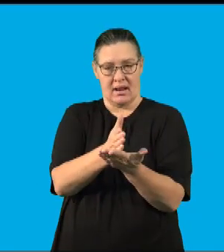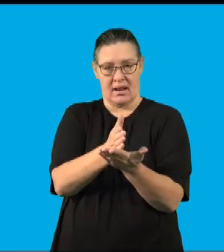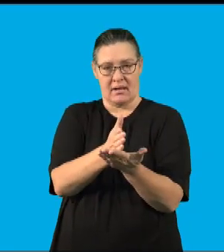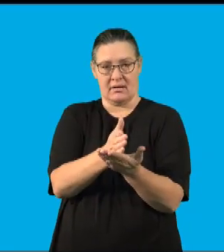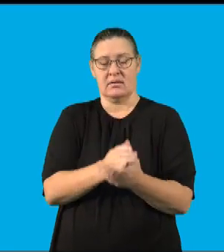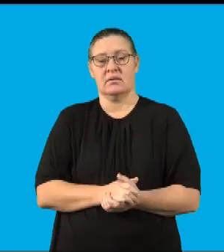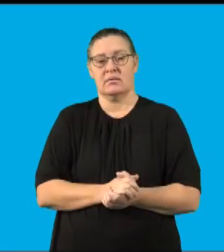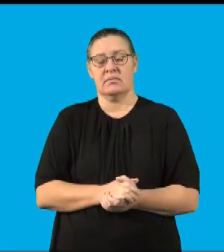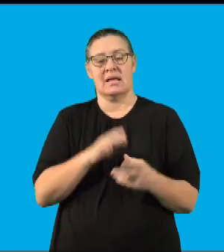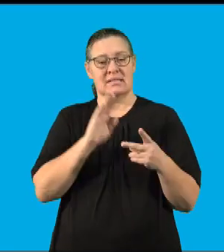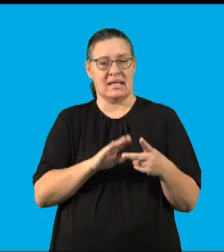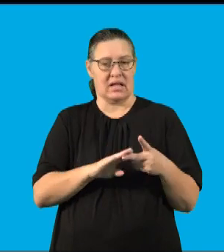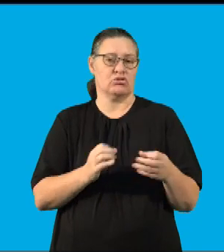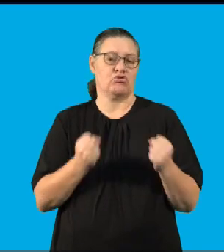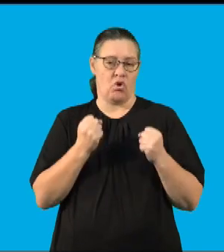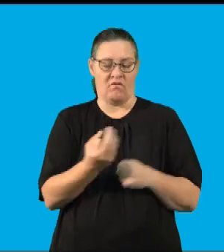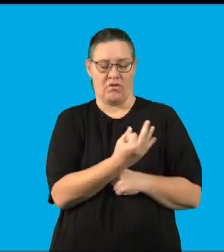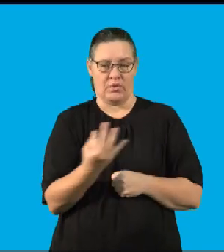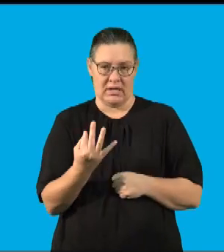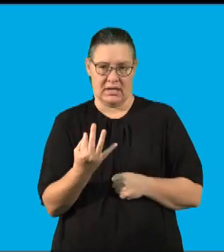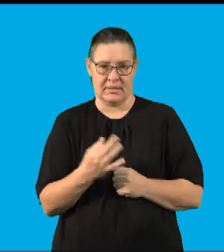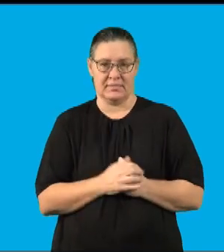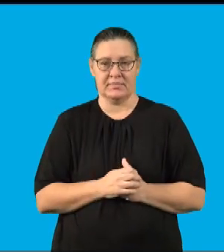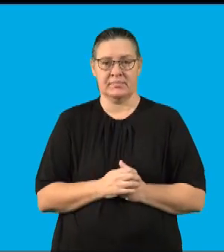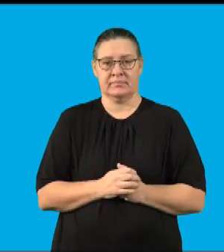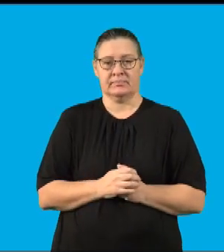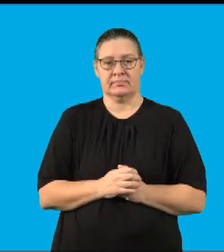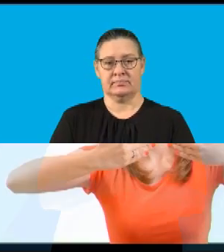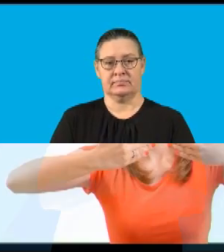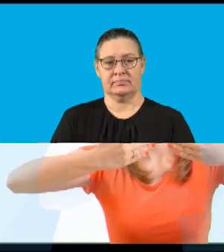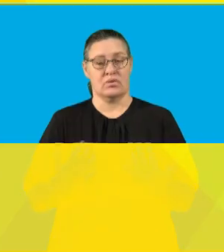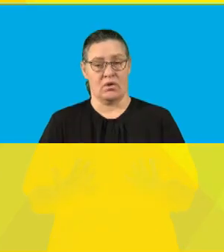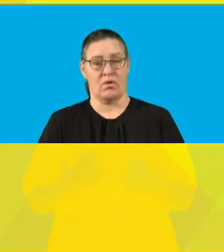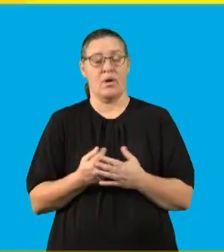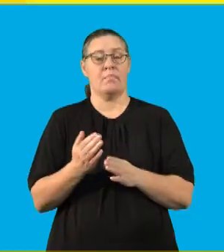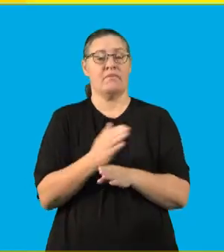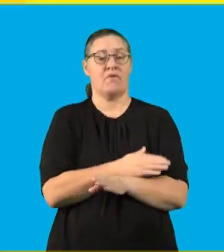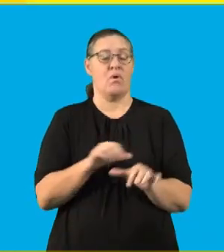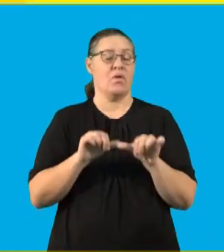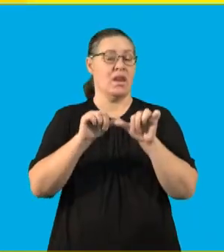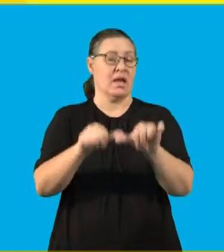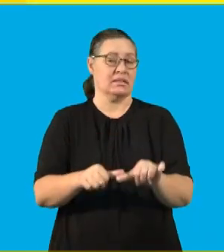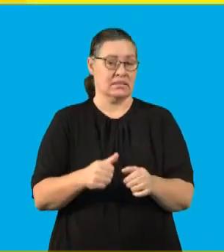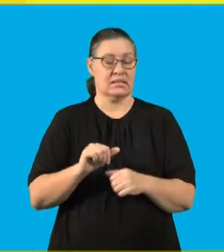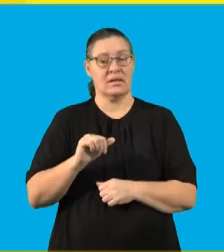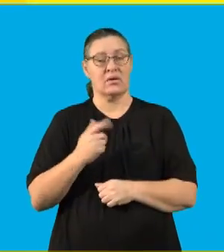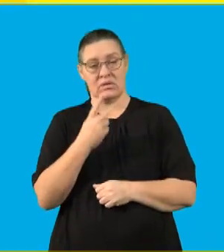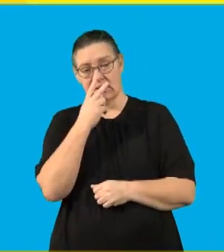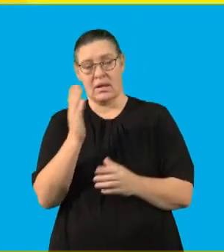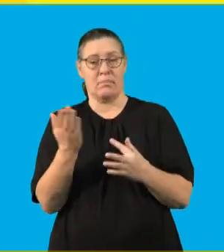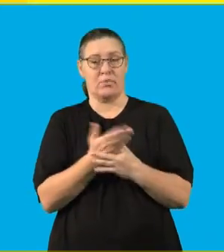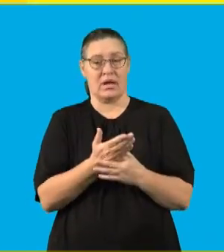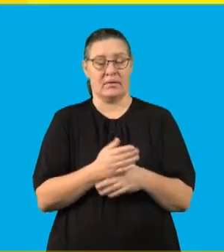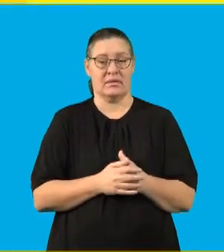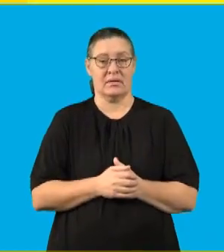in between. They are the second strongest amongst the three intermolecular forces. So now, learners, before we go to the next part of this